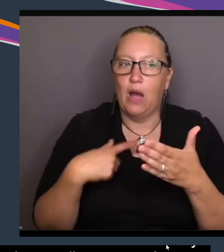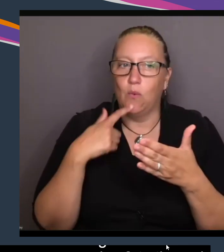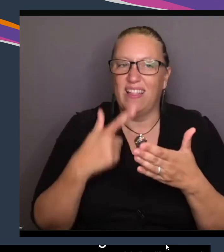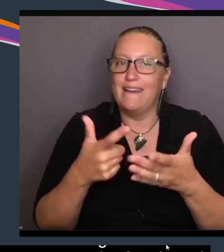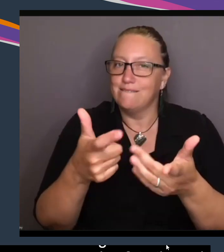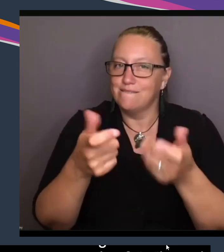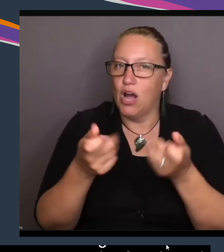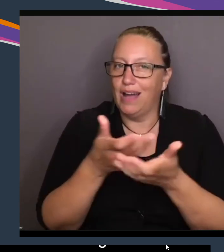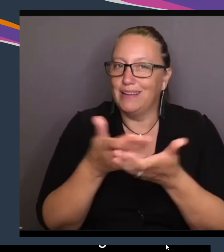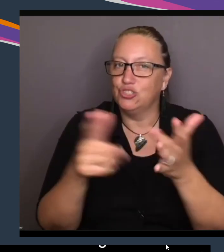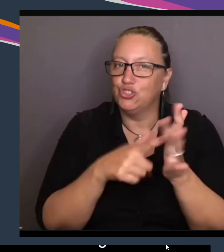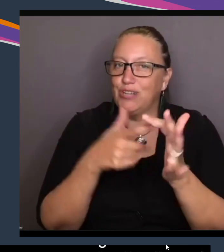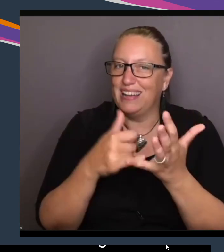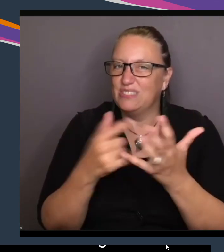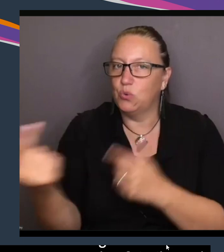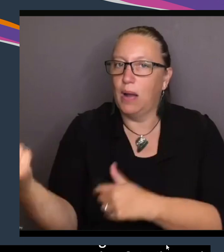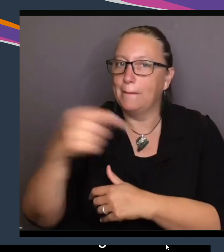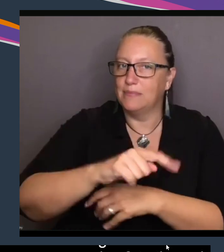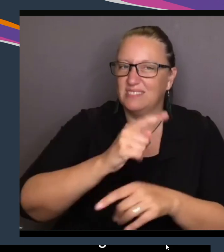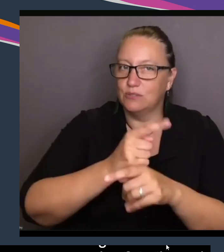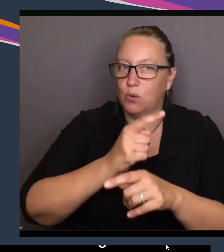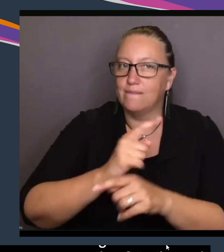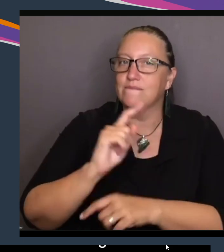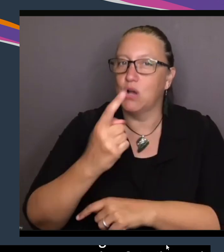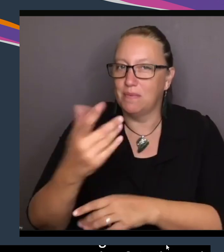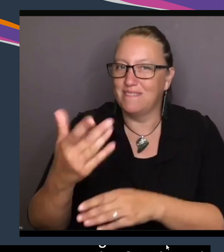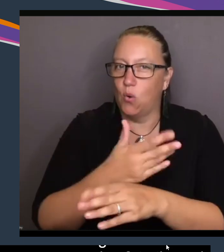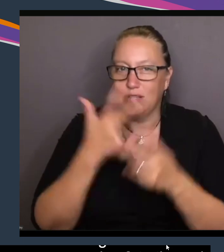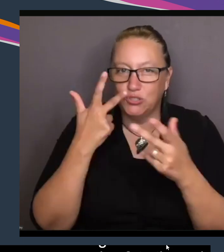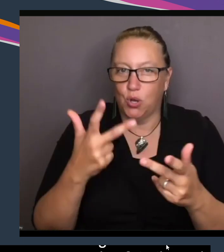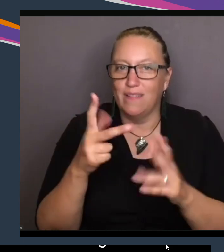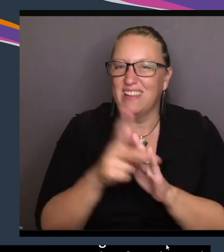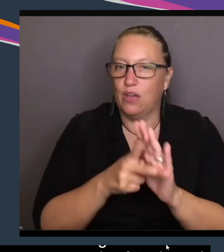invite Jess to say a few words before we play the video.